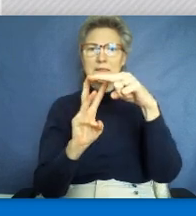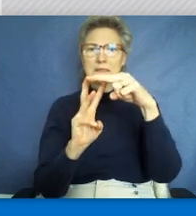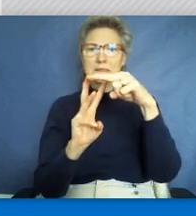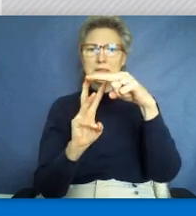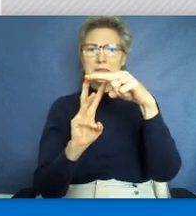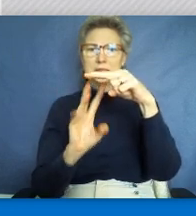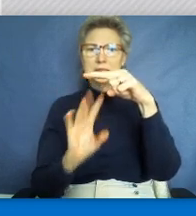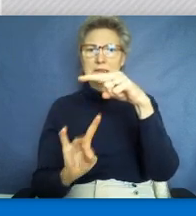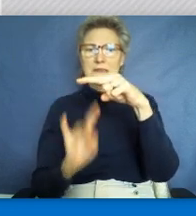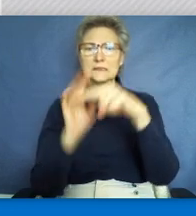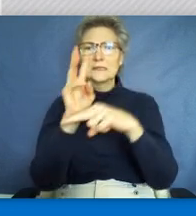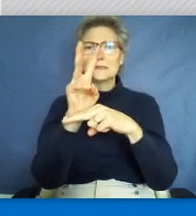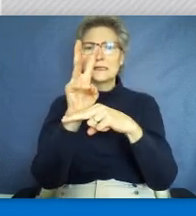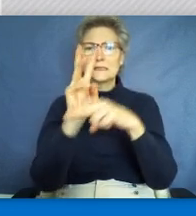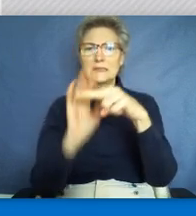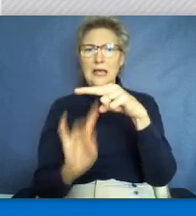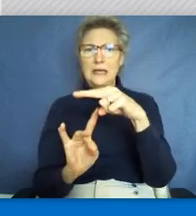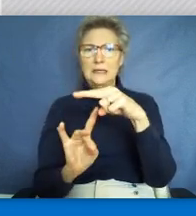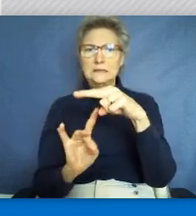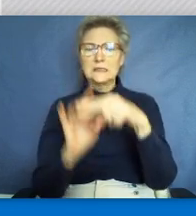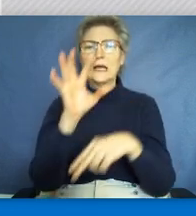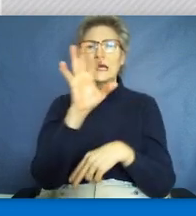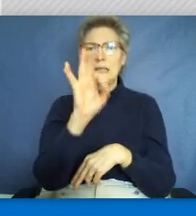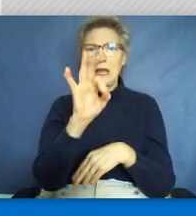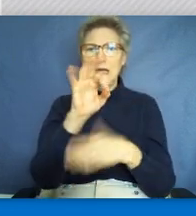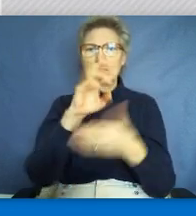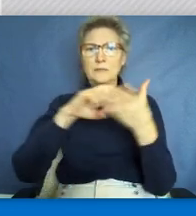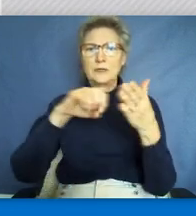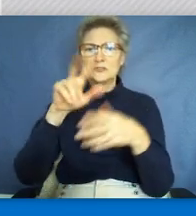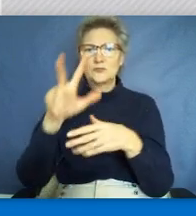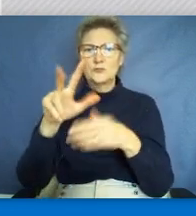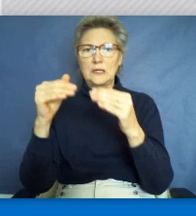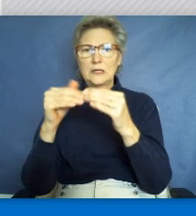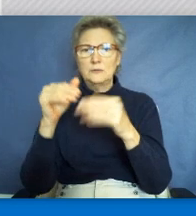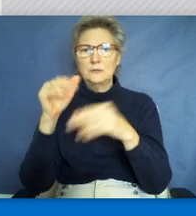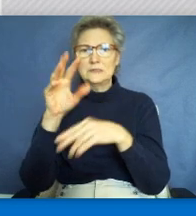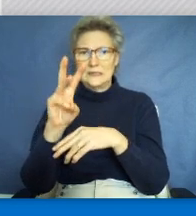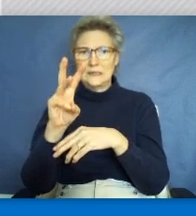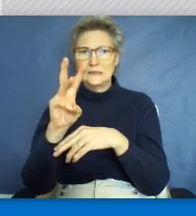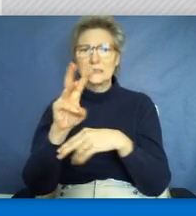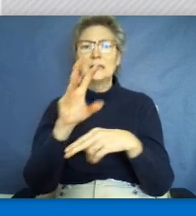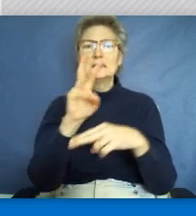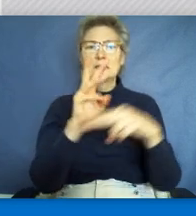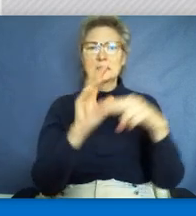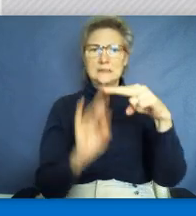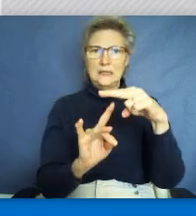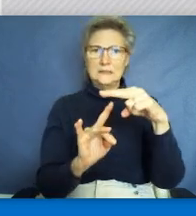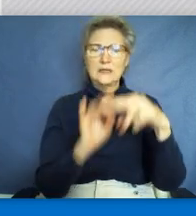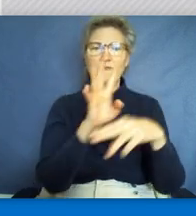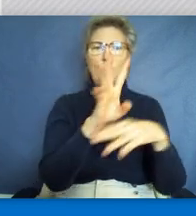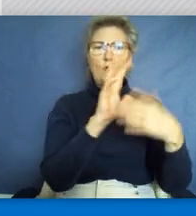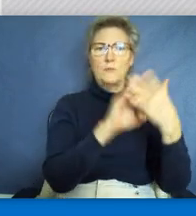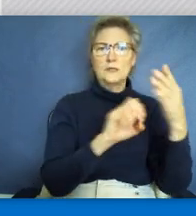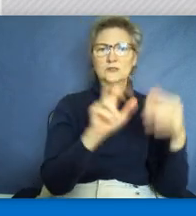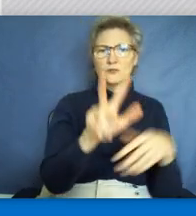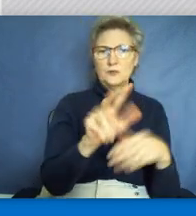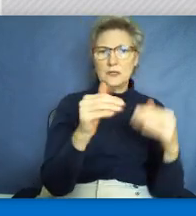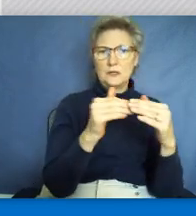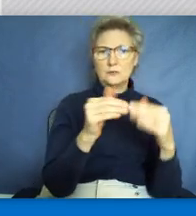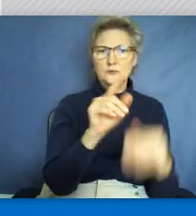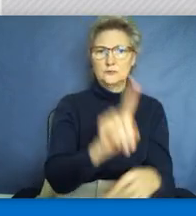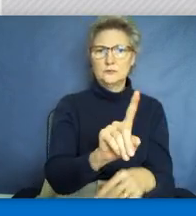job. And you know that my denominator is going to be 8. And when I subtract my wholes, 4 minus 3 is